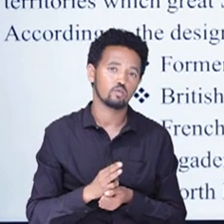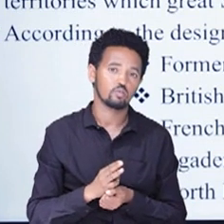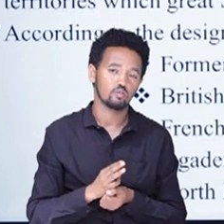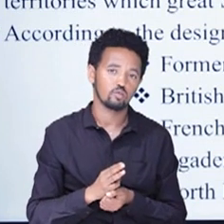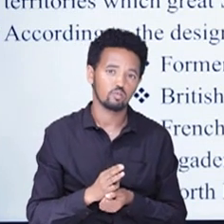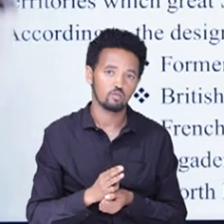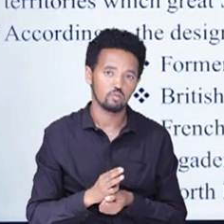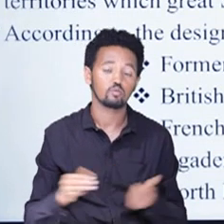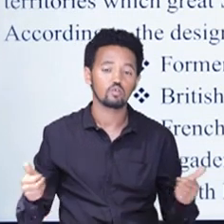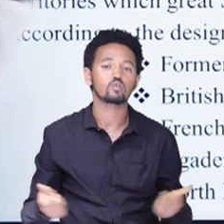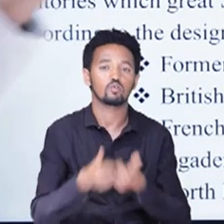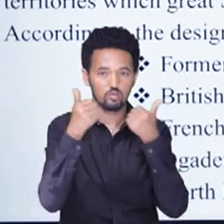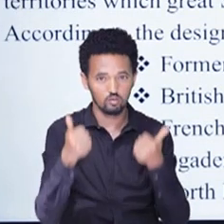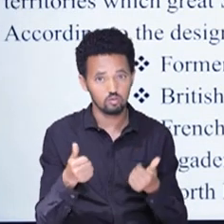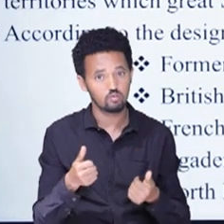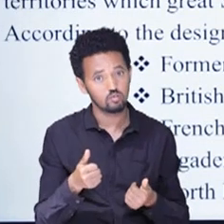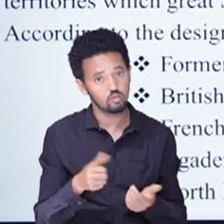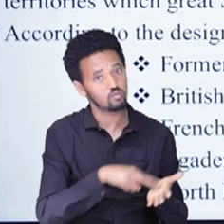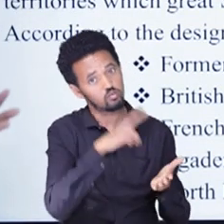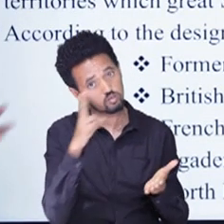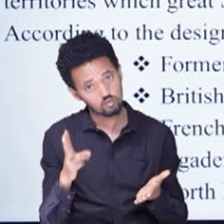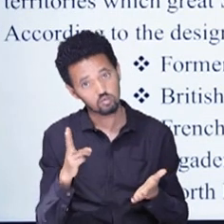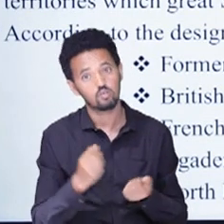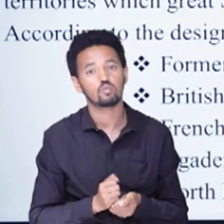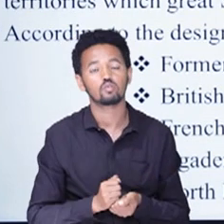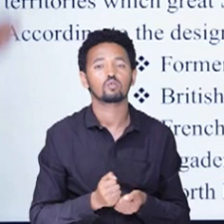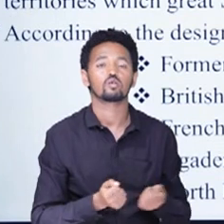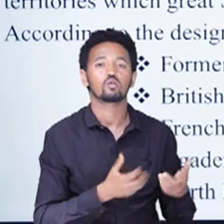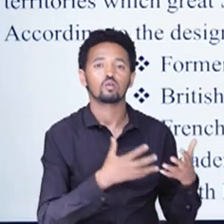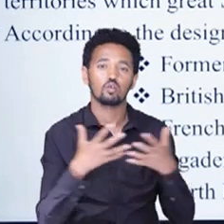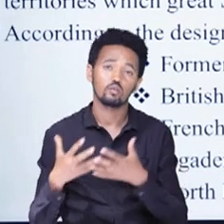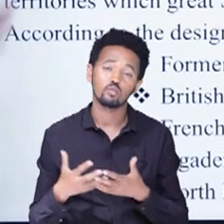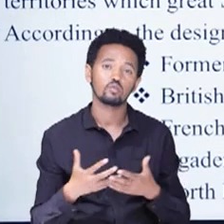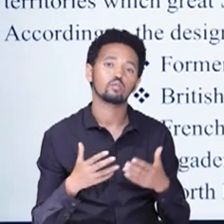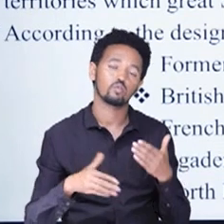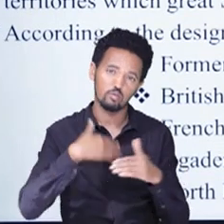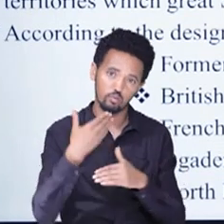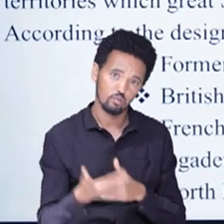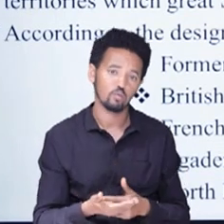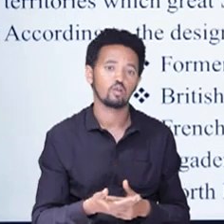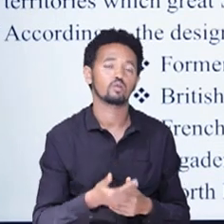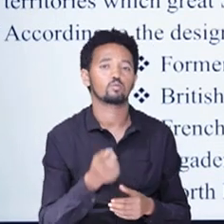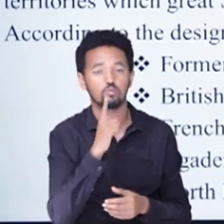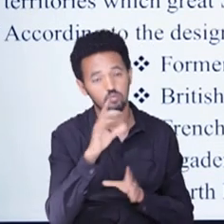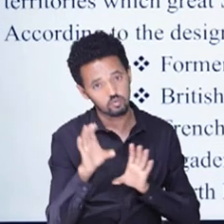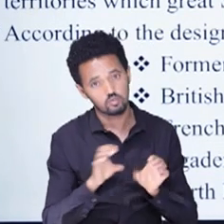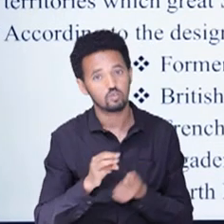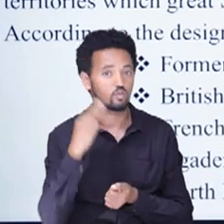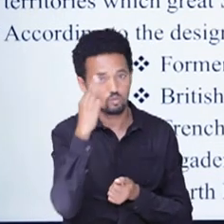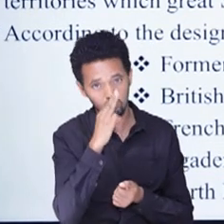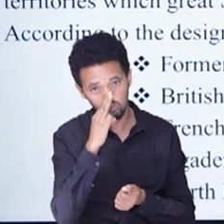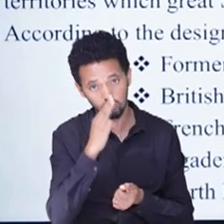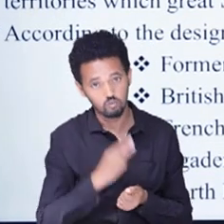British and Italian Somaliland were united and emerged independent as Republic of Somalia on